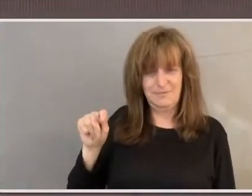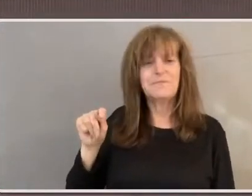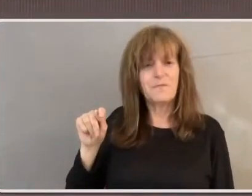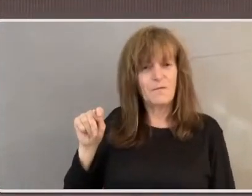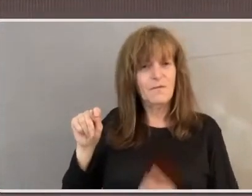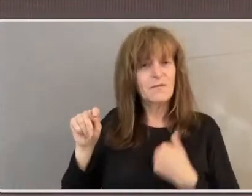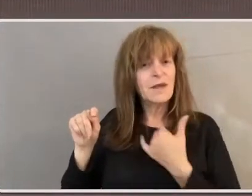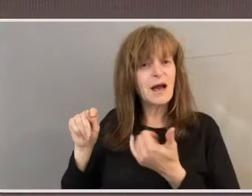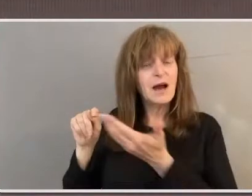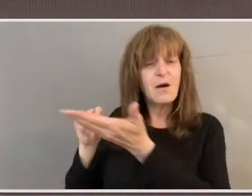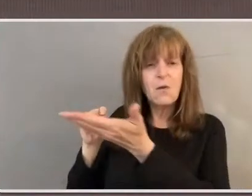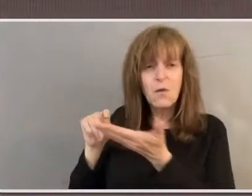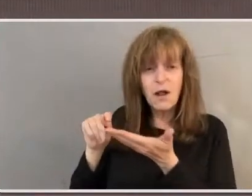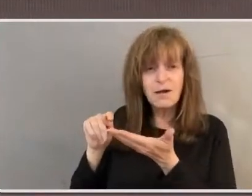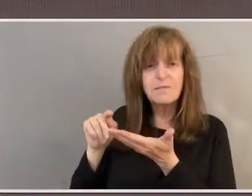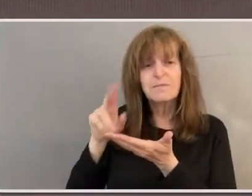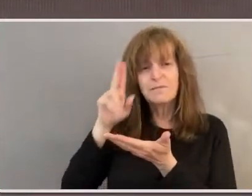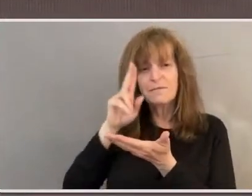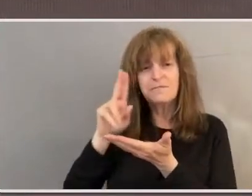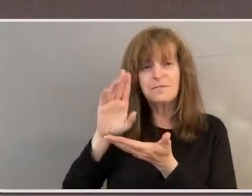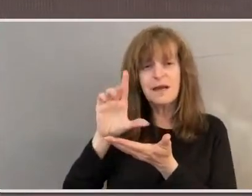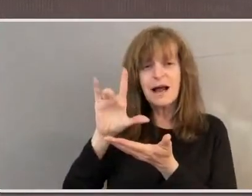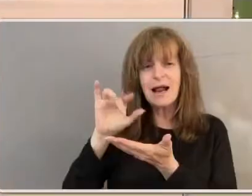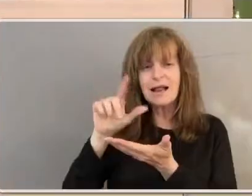to make remarks.